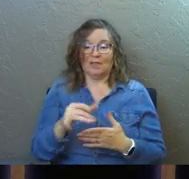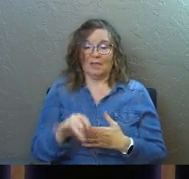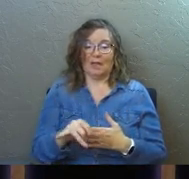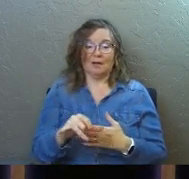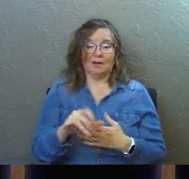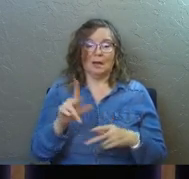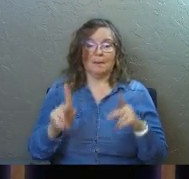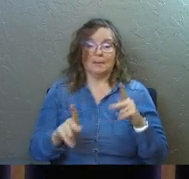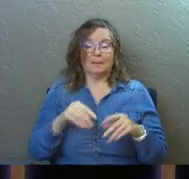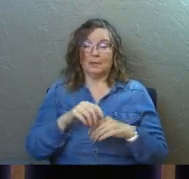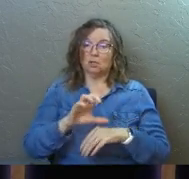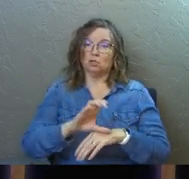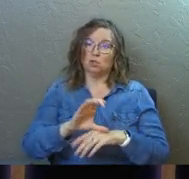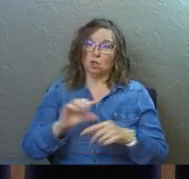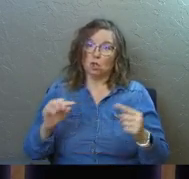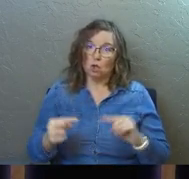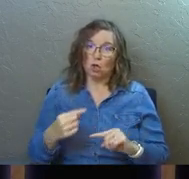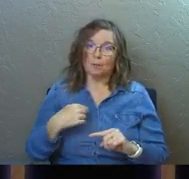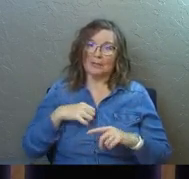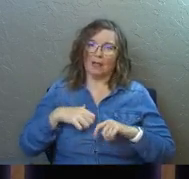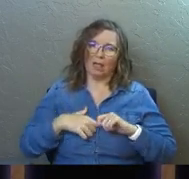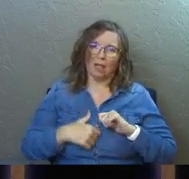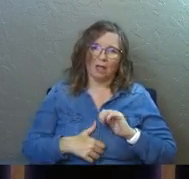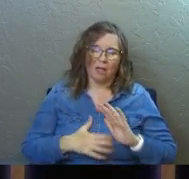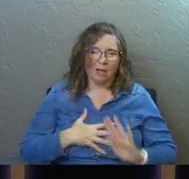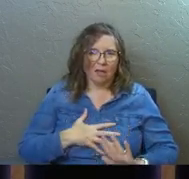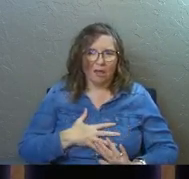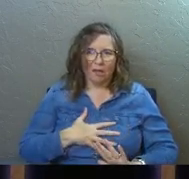that people in the church hurt me deeply.